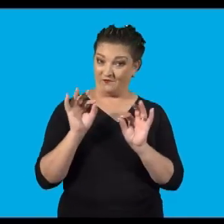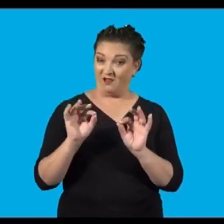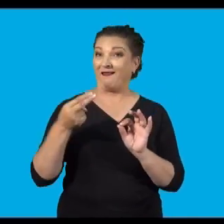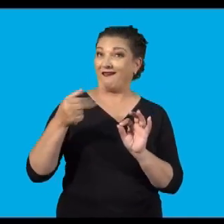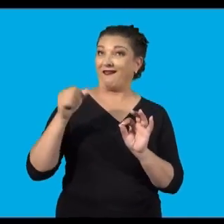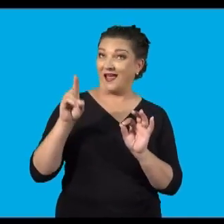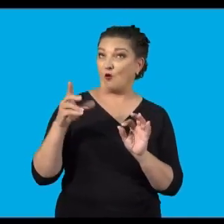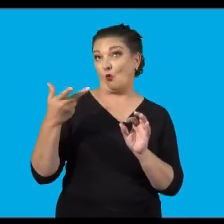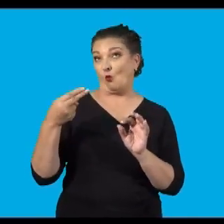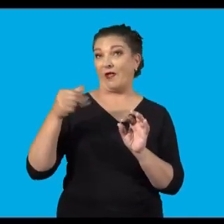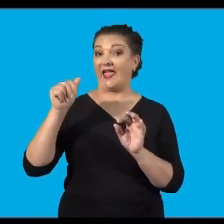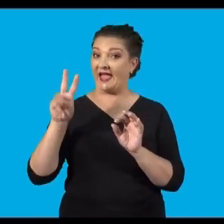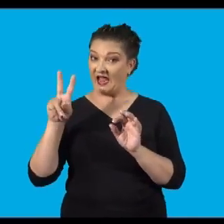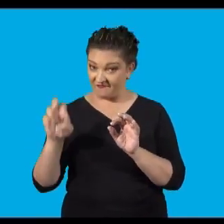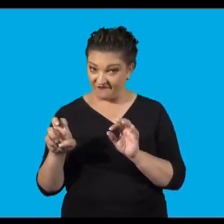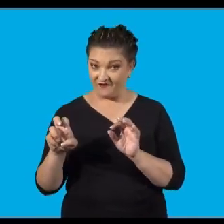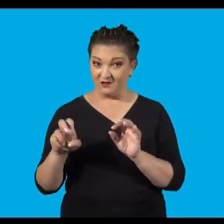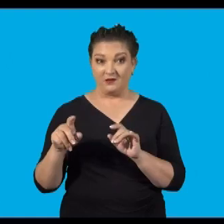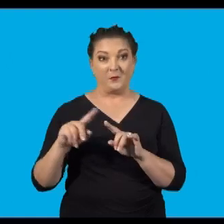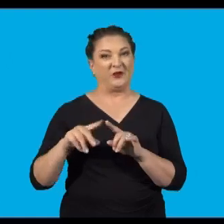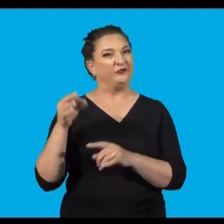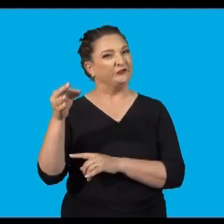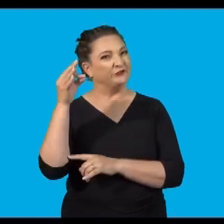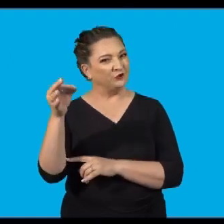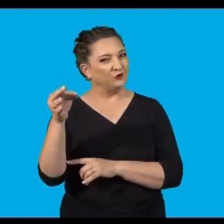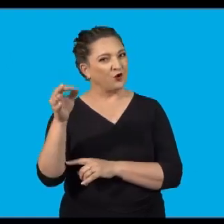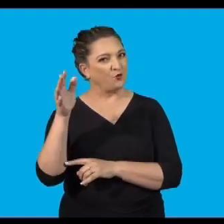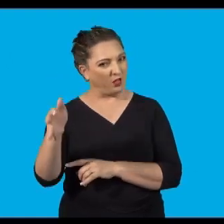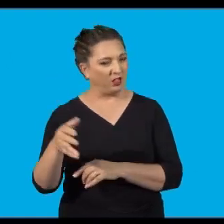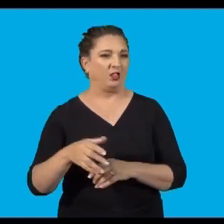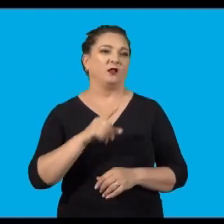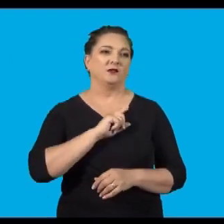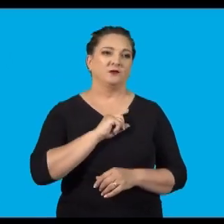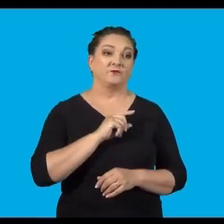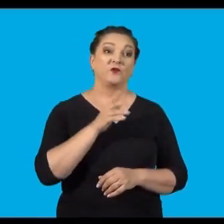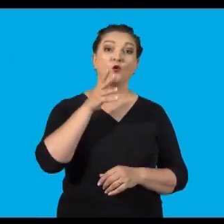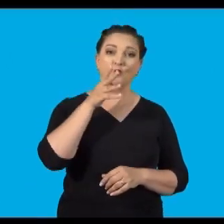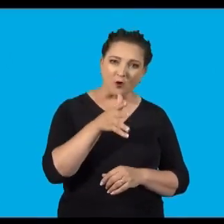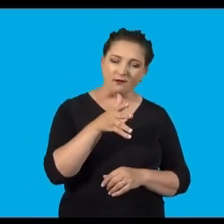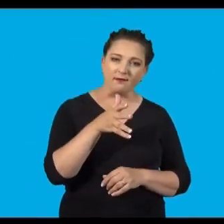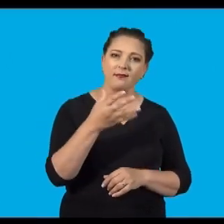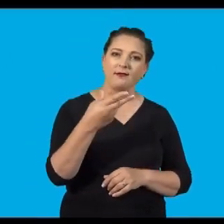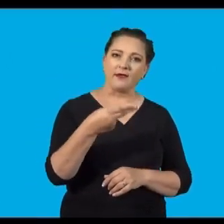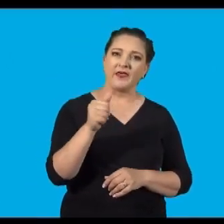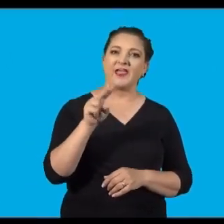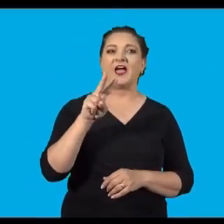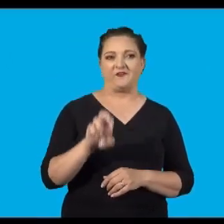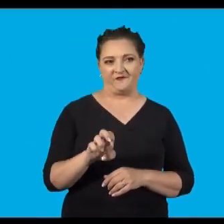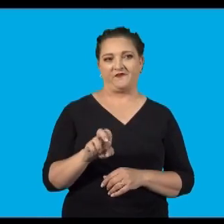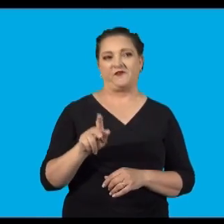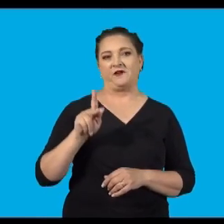perfect, had or have. Future, will. So let's see. in our response. Will have